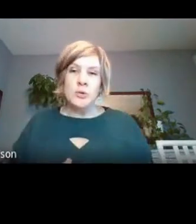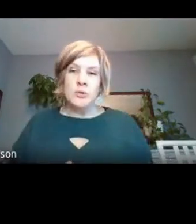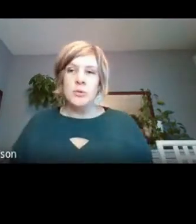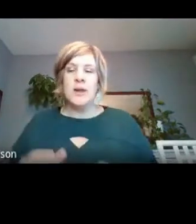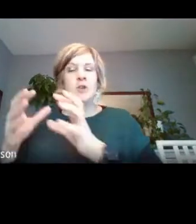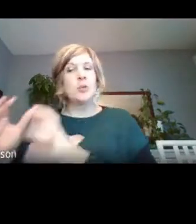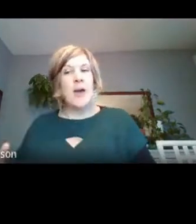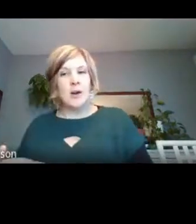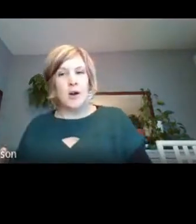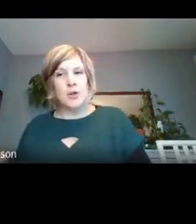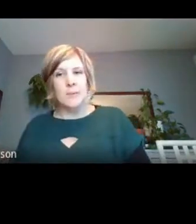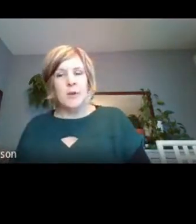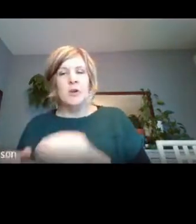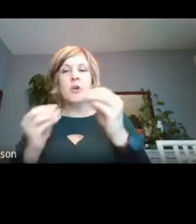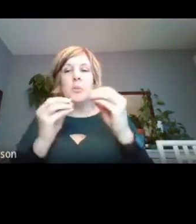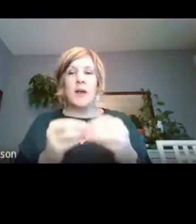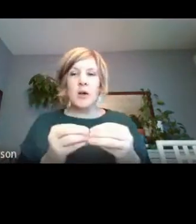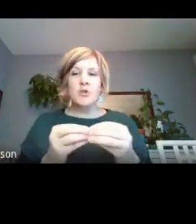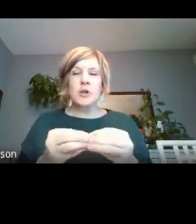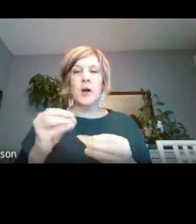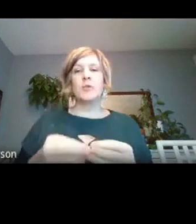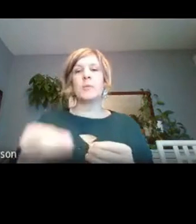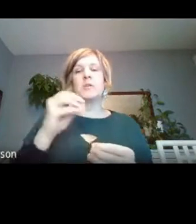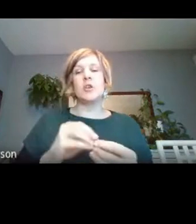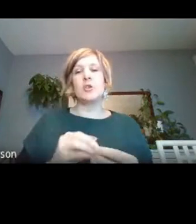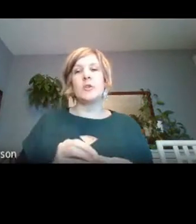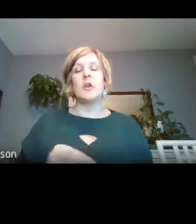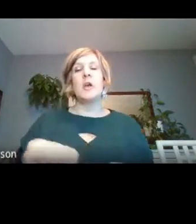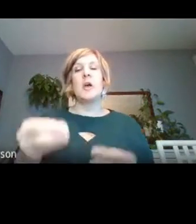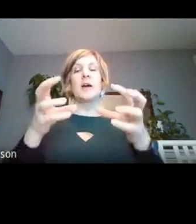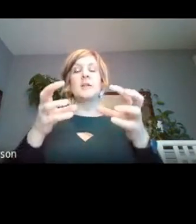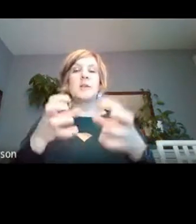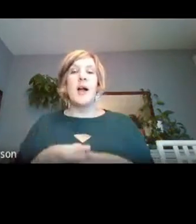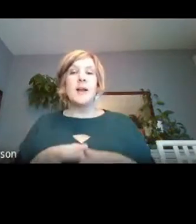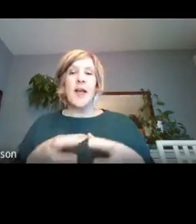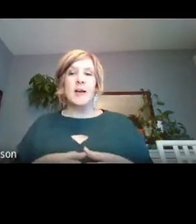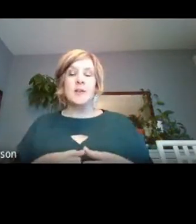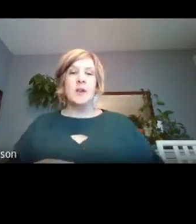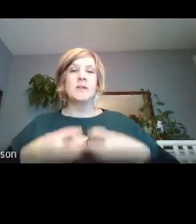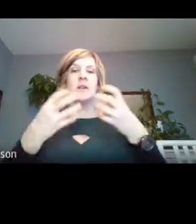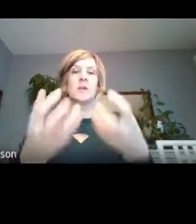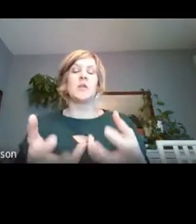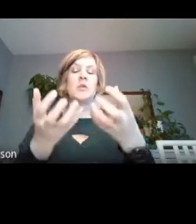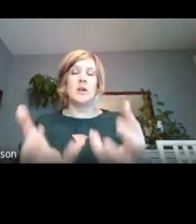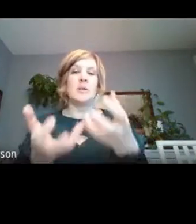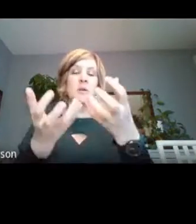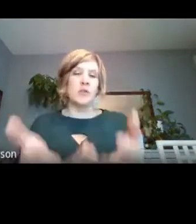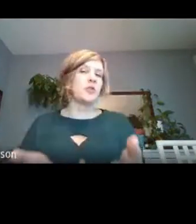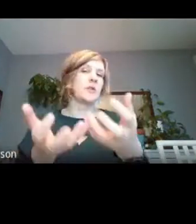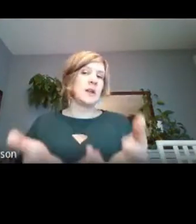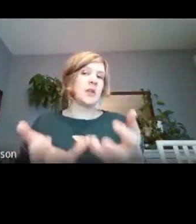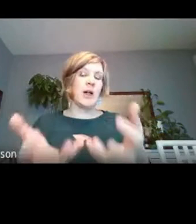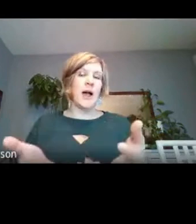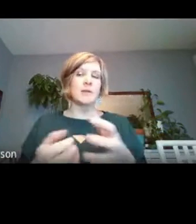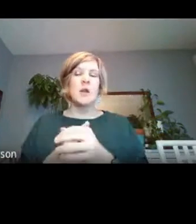tool is good pedagogy good pedagogy comes from the teachers uh designing activities that suit the needs of